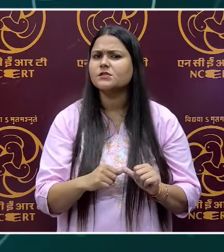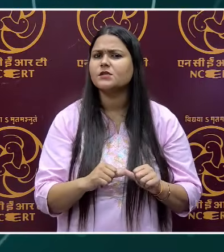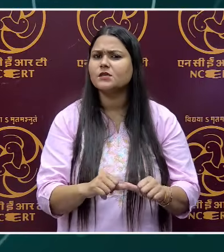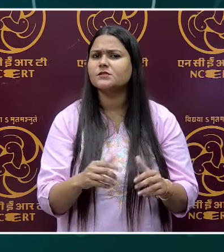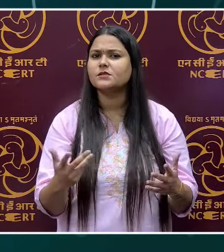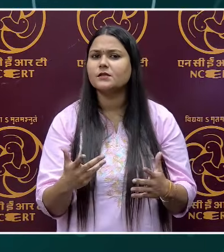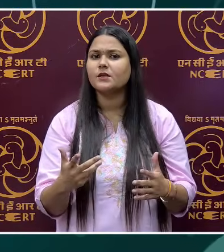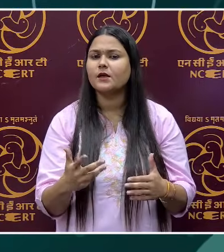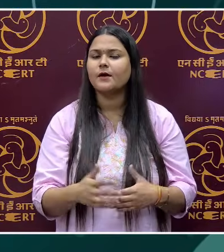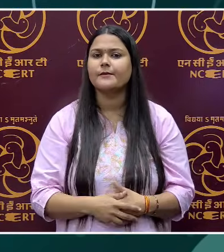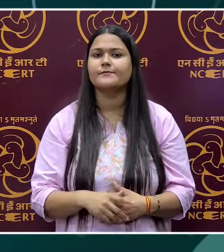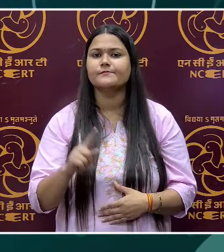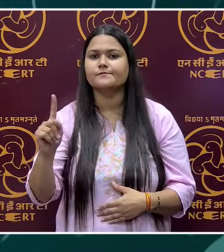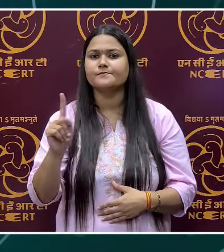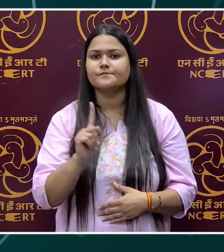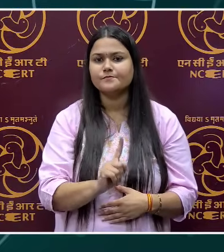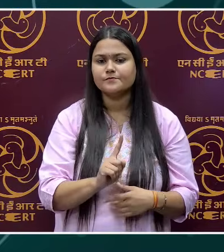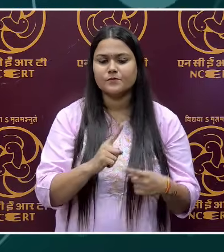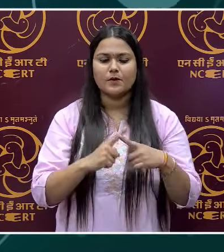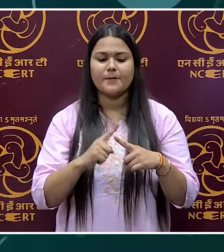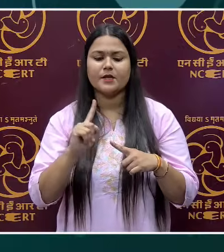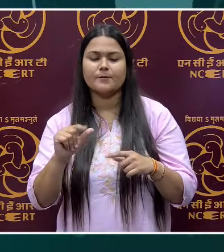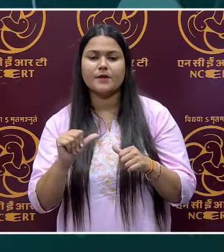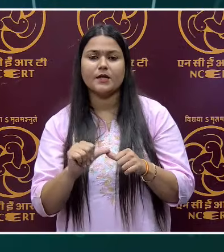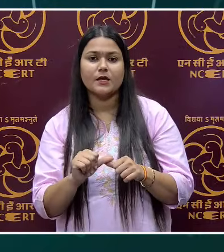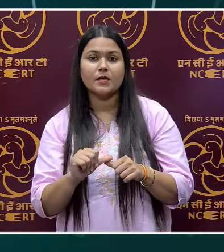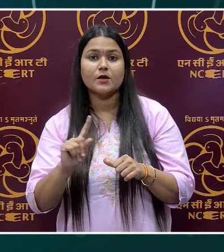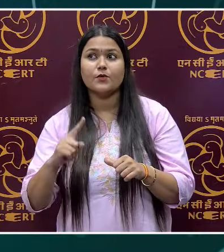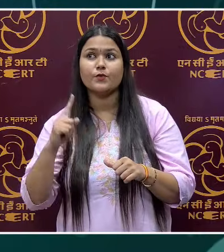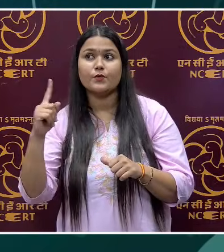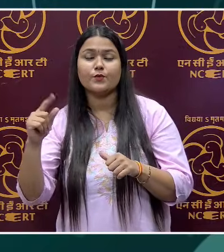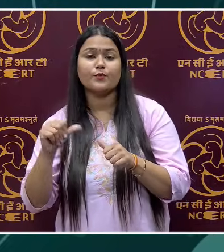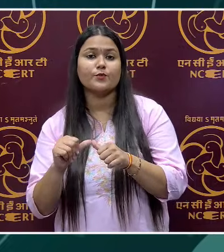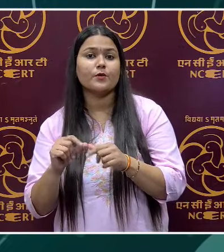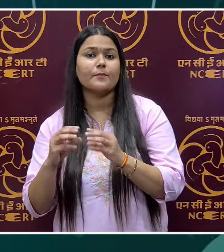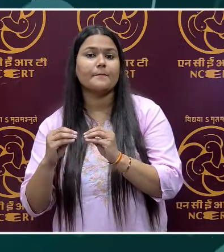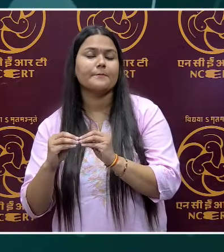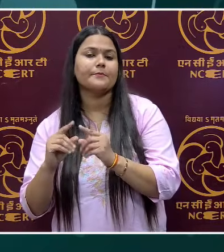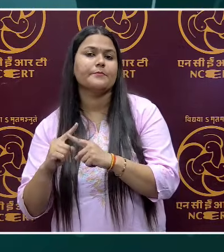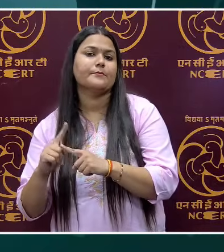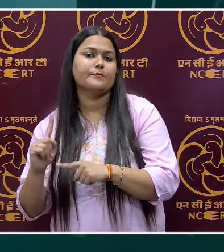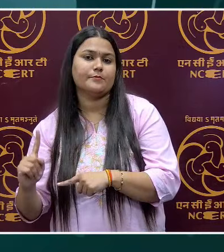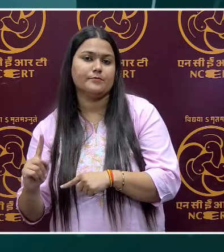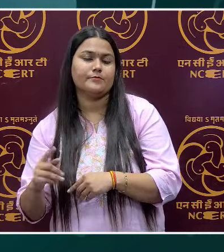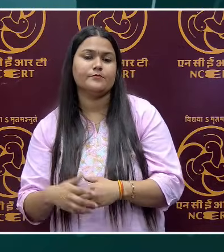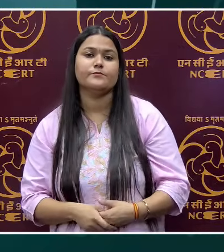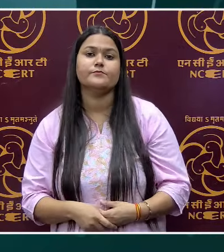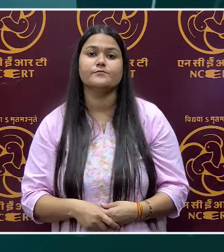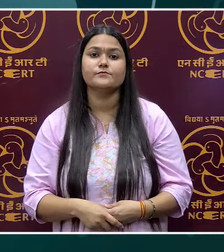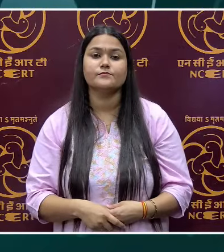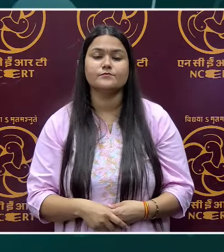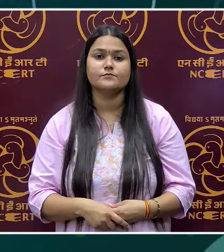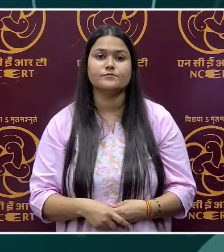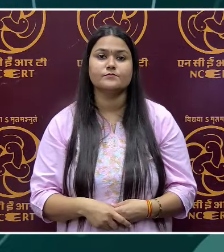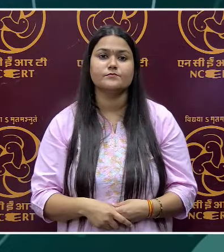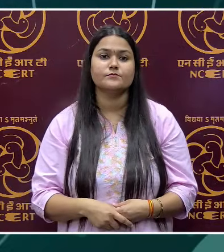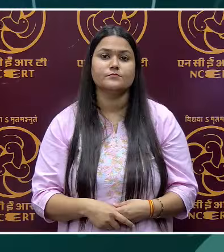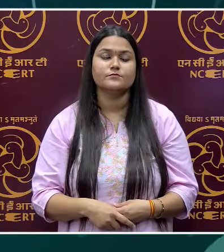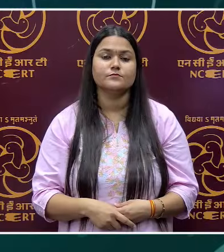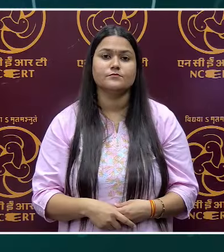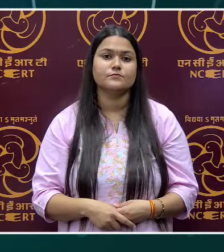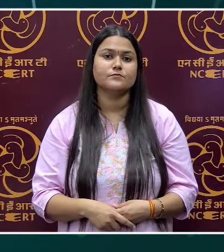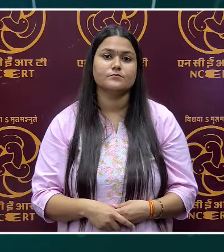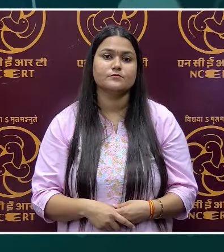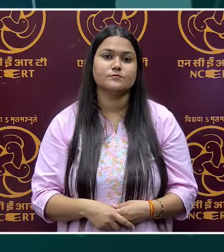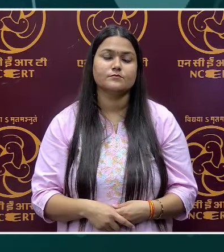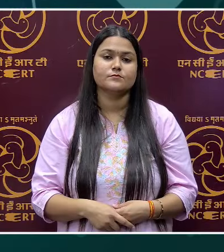one will come here multiplied to a and this one will come here multiplied to b. So what